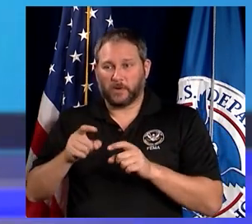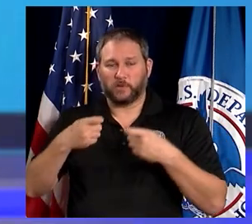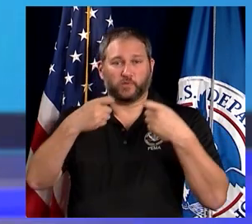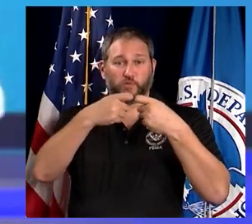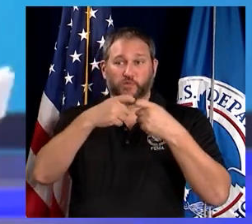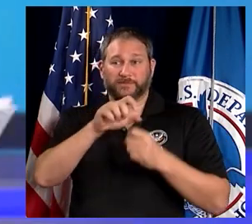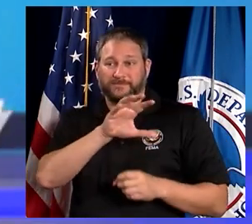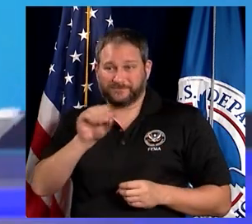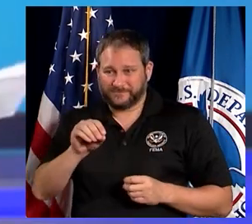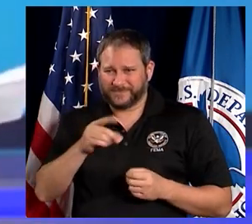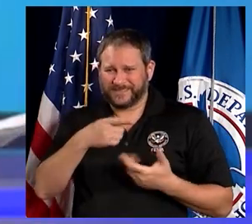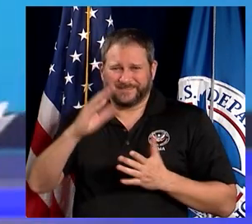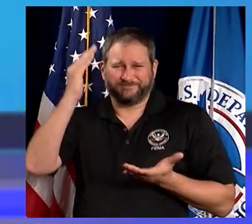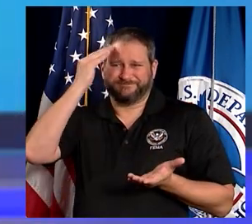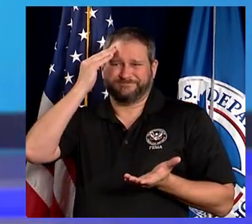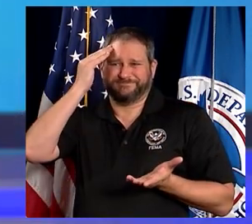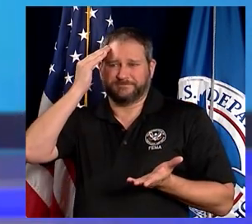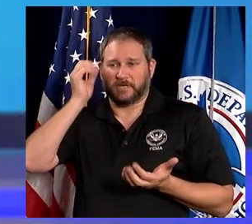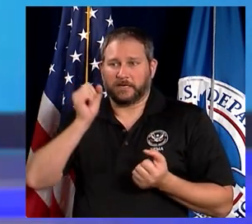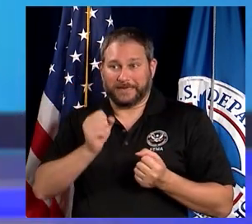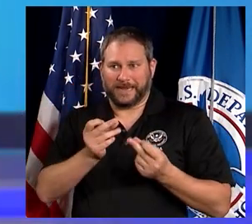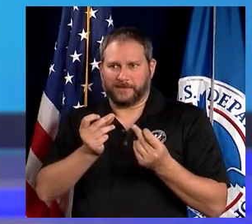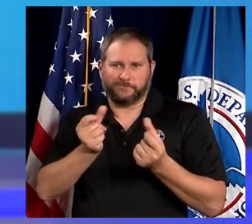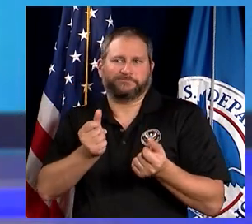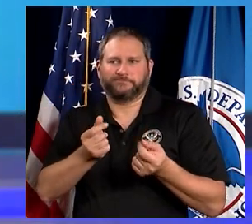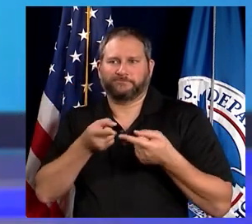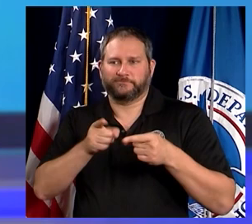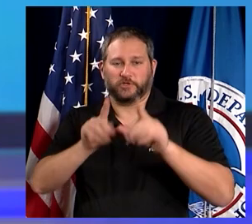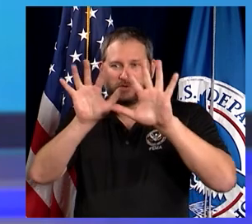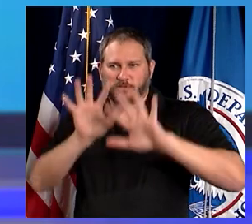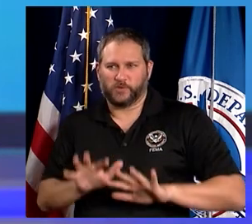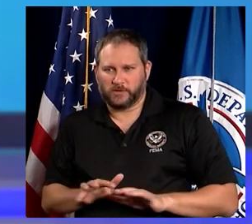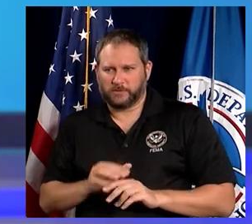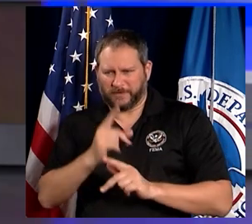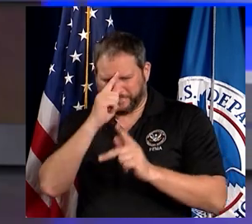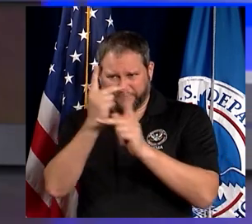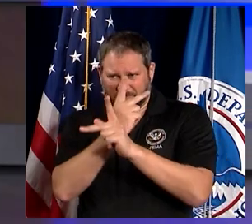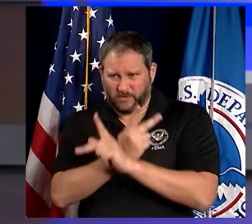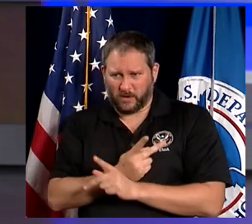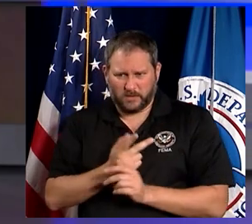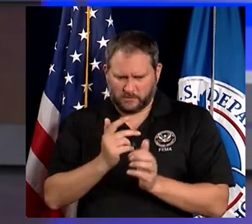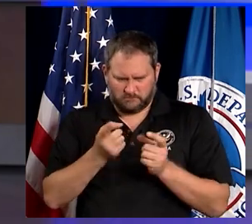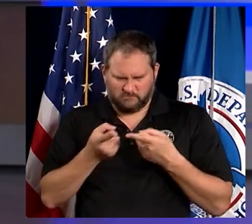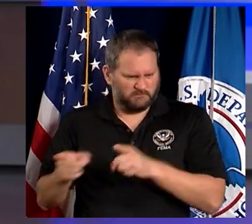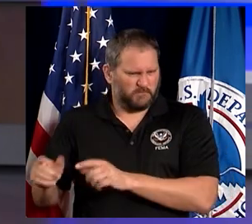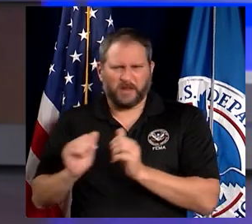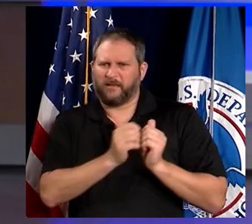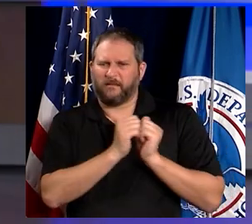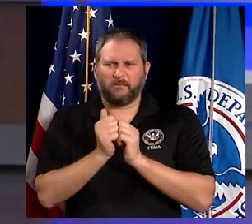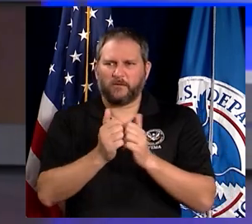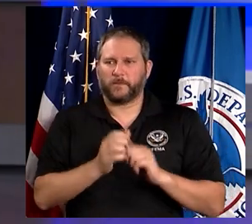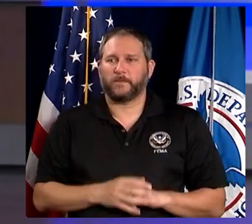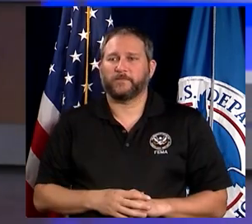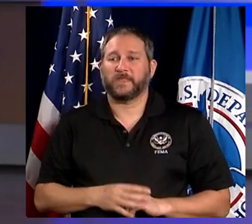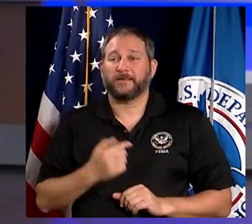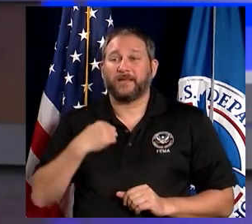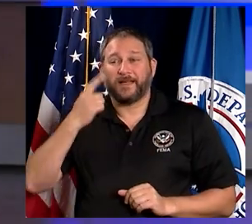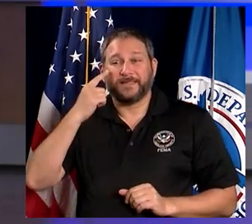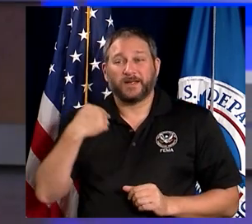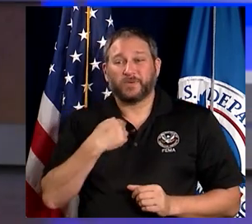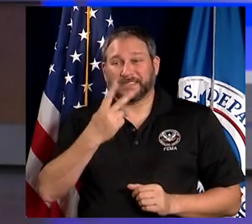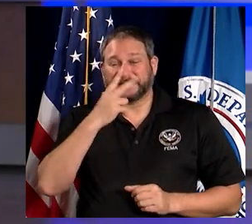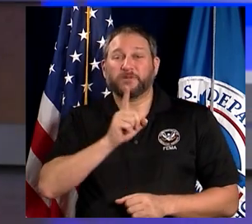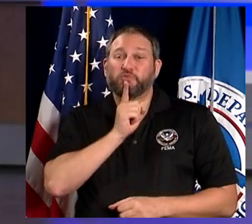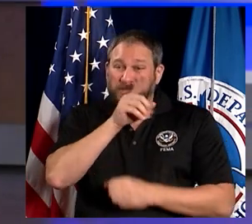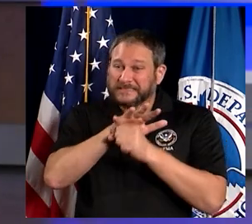know, are out there immediately, often during the storm, trying to figure out what's going on. So I think where we're seeing real stresses and